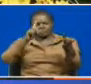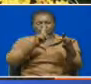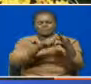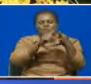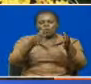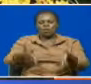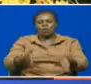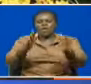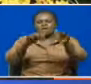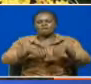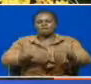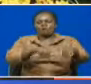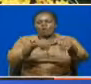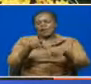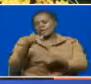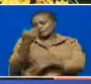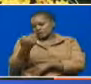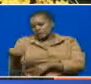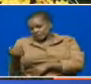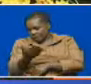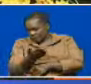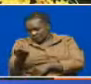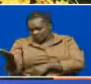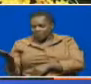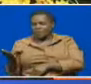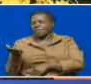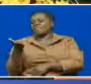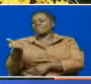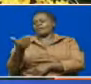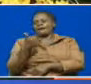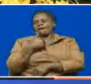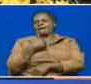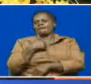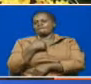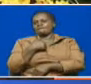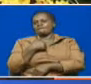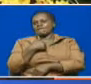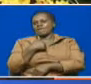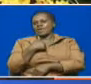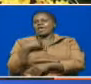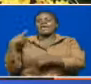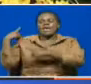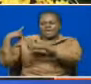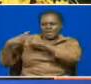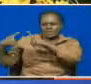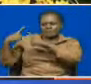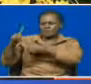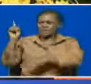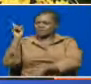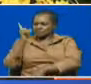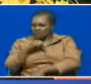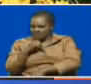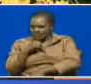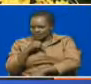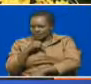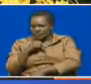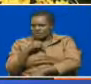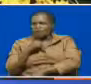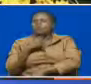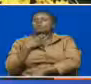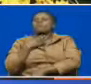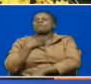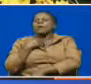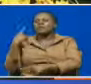the way forward? Because these children are already there. You know, they've already experienced it. Chances of them wanting